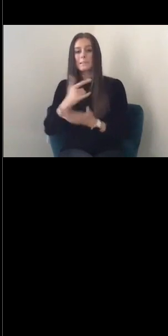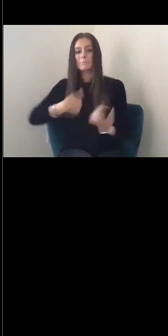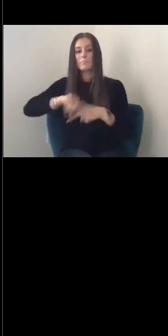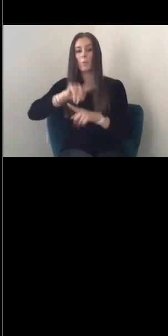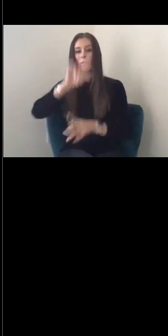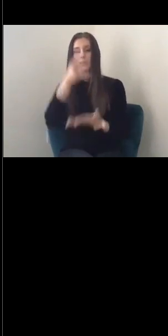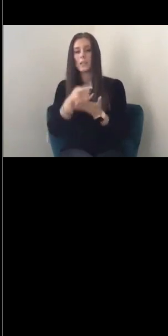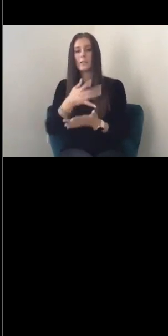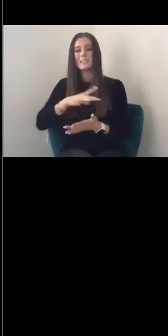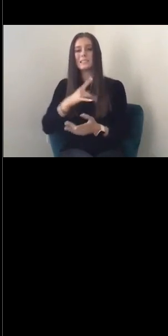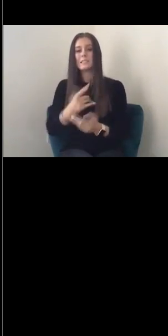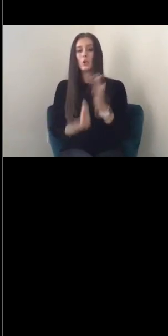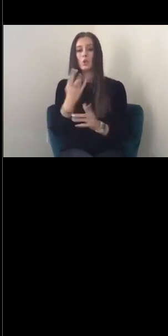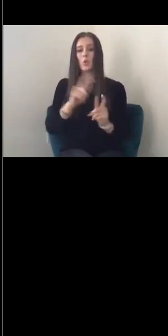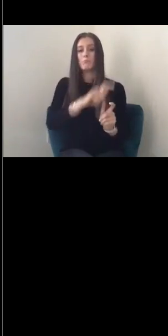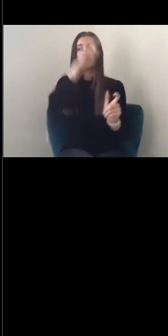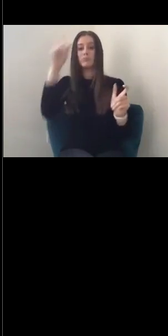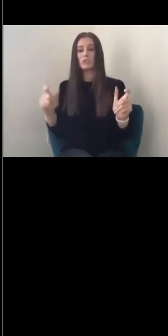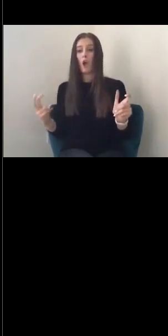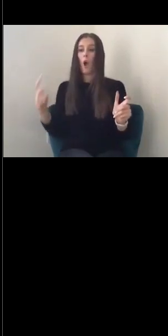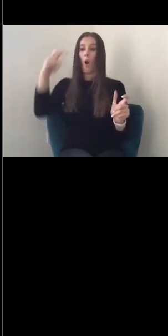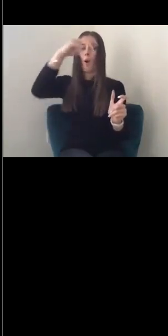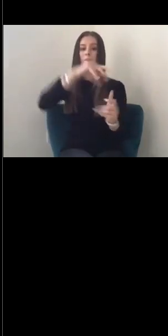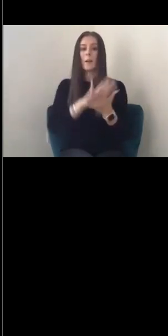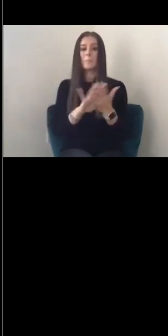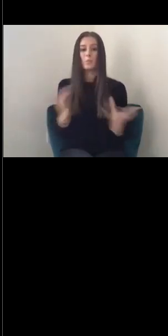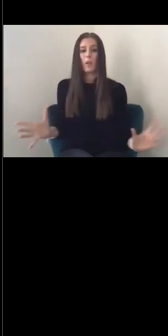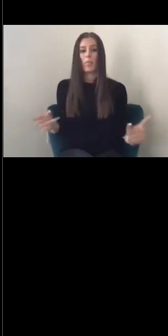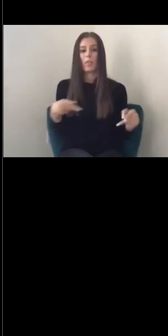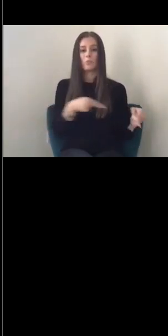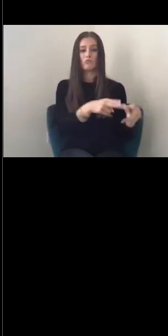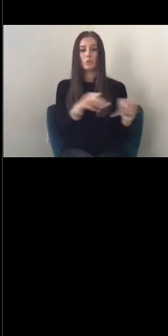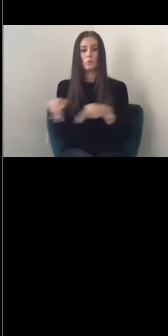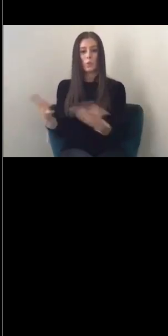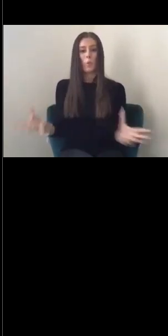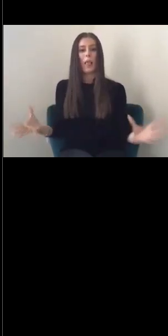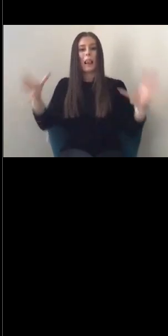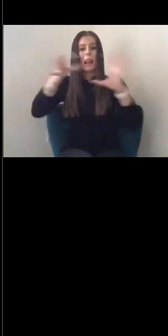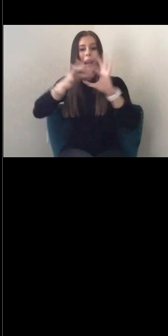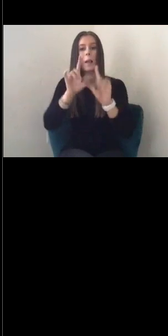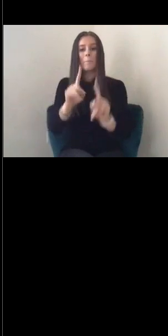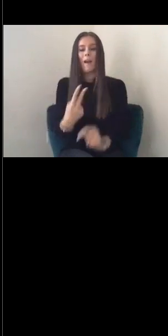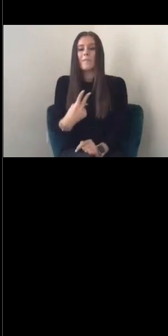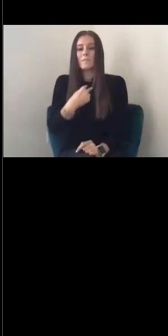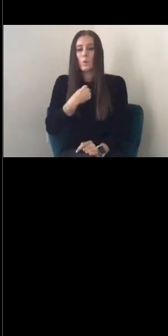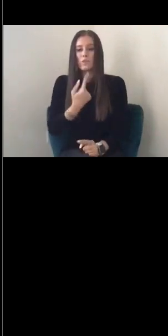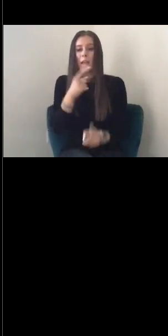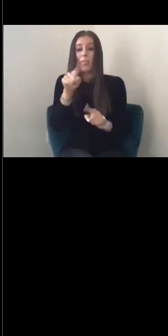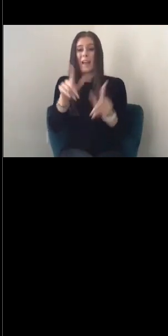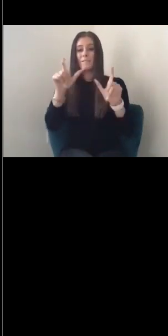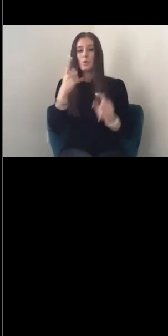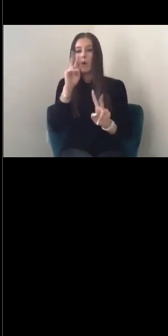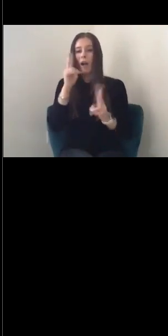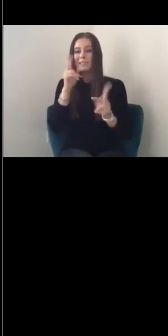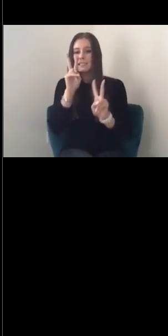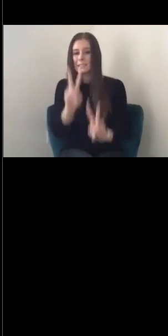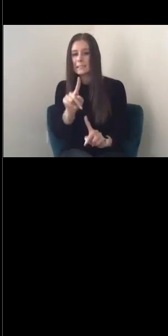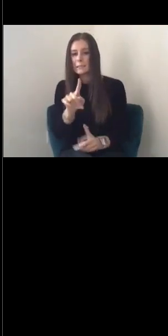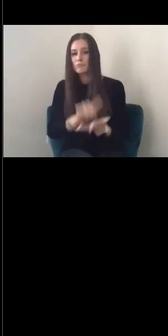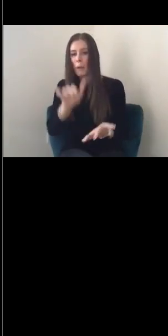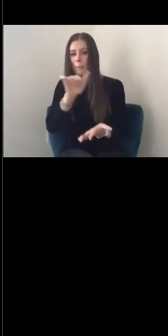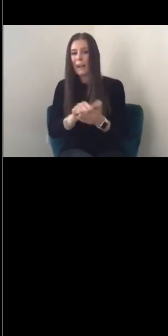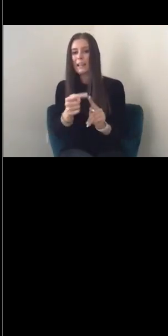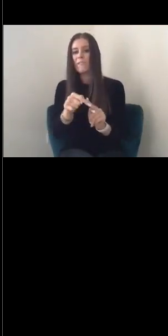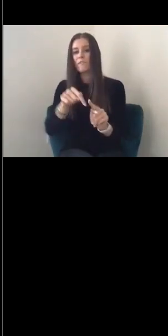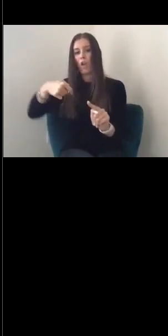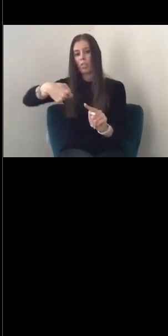the A127 to link existing routes. Unfortunately, it's just off the image on screen, but